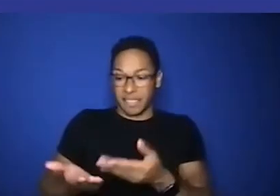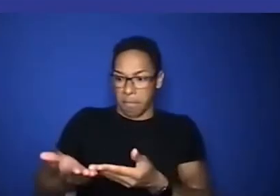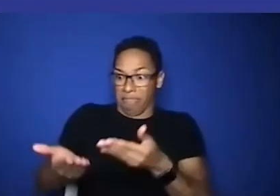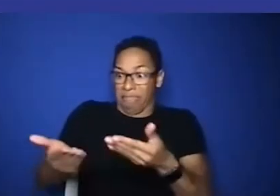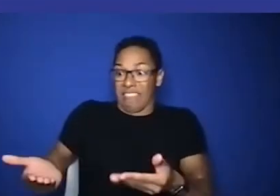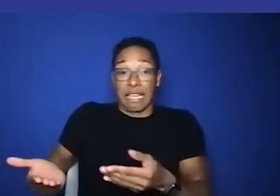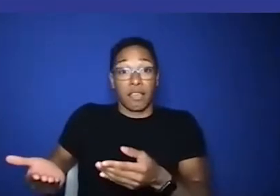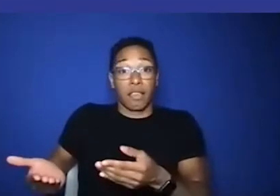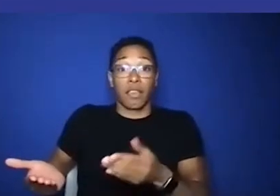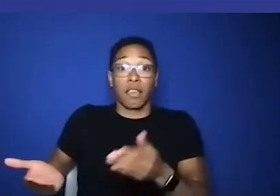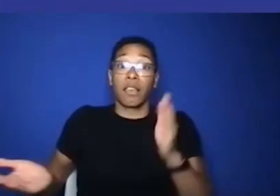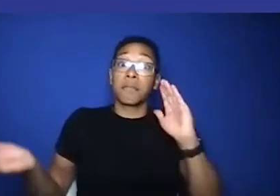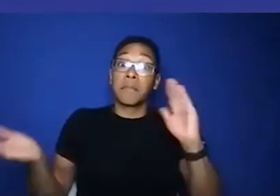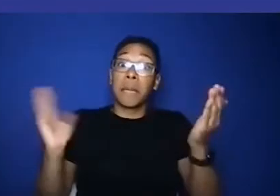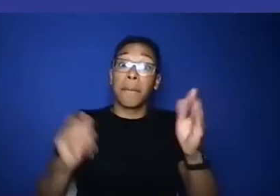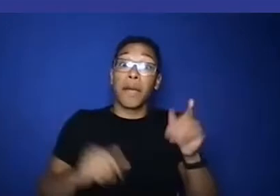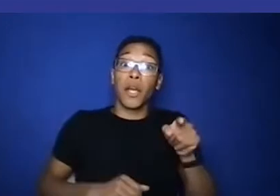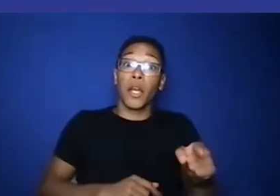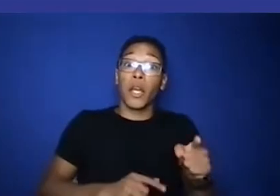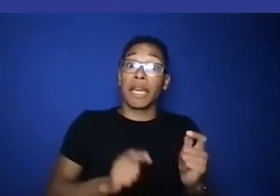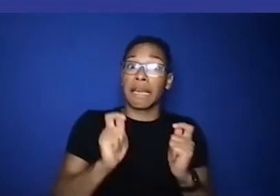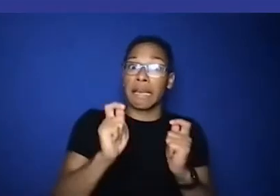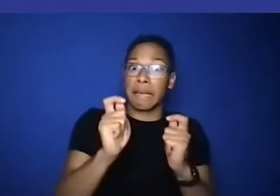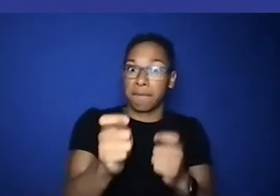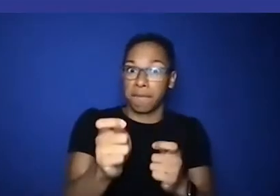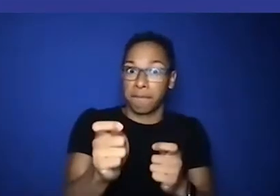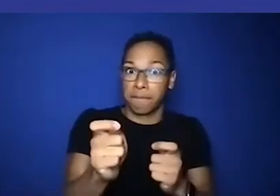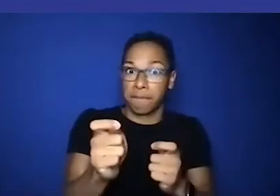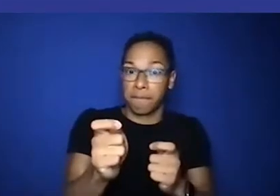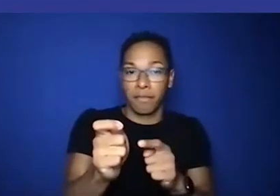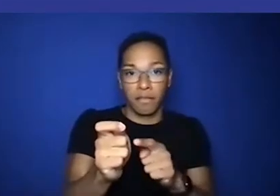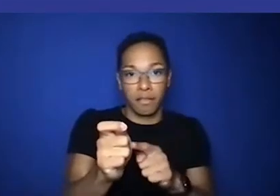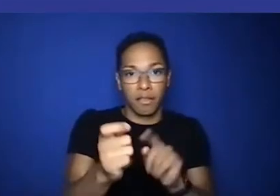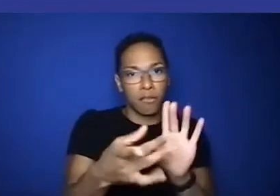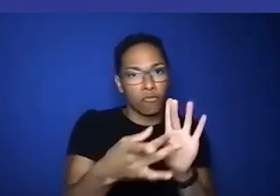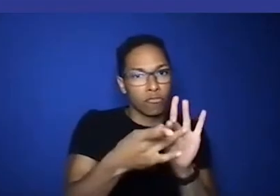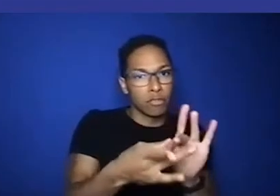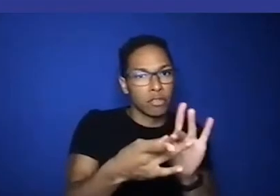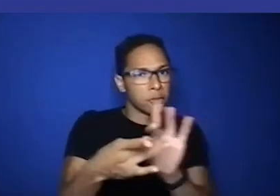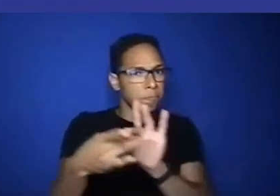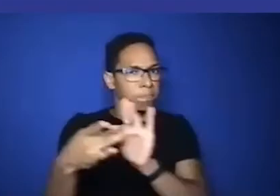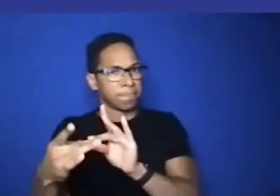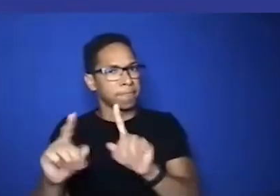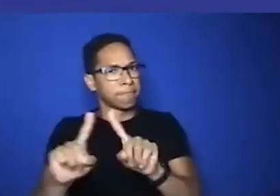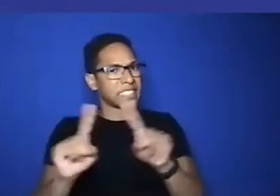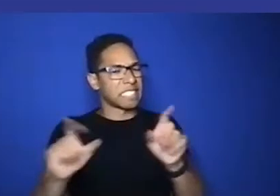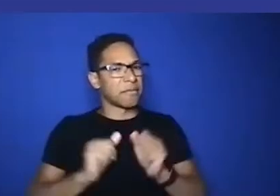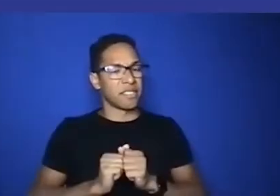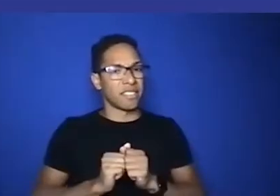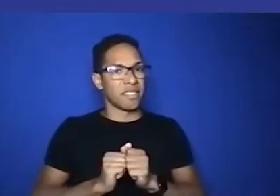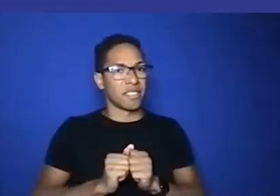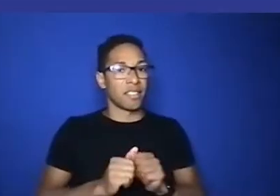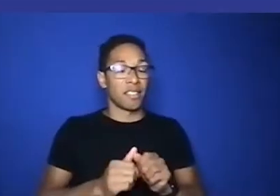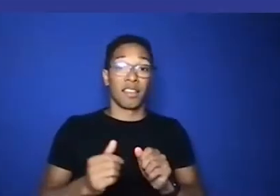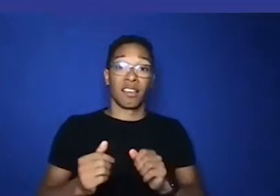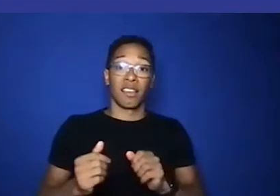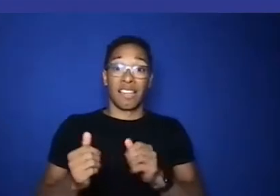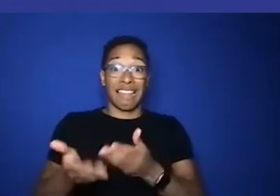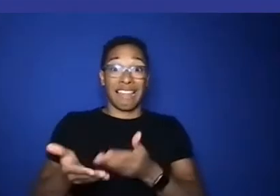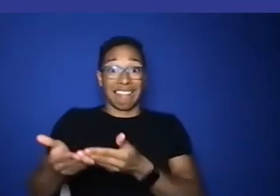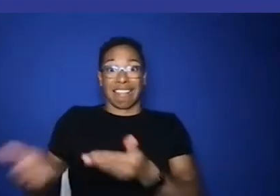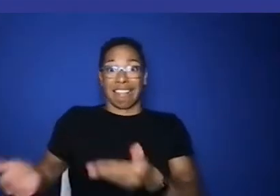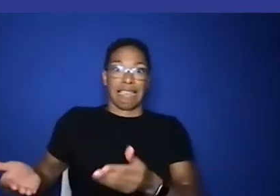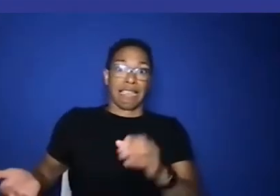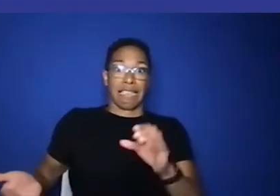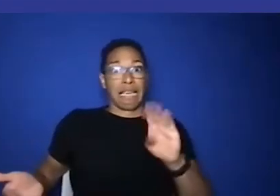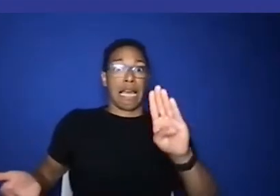have inherent relationships that connect, right? Whereas an object is stripped of any kind of animacy or any